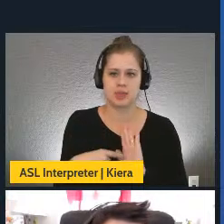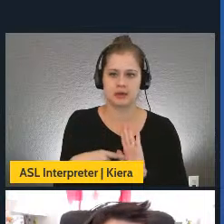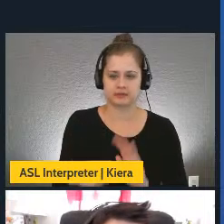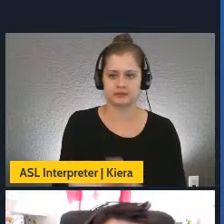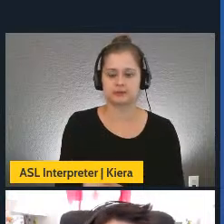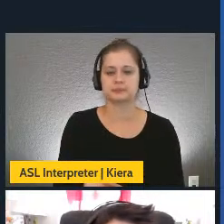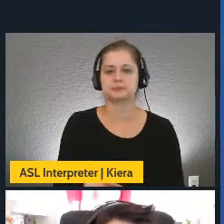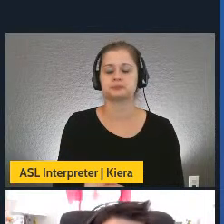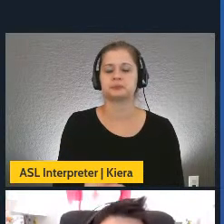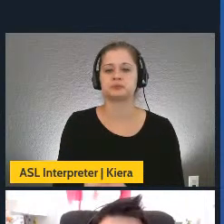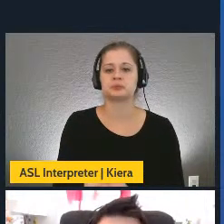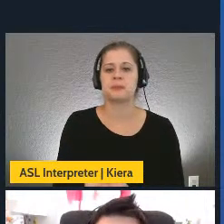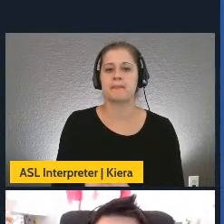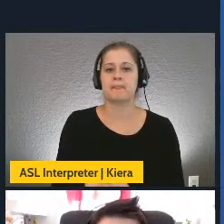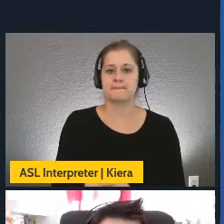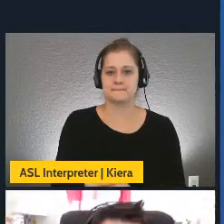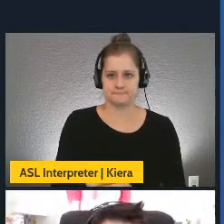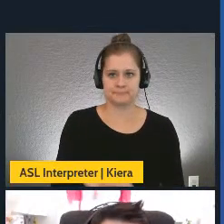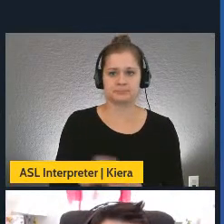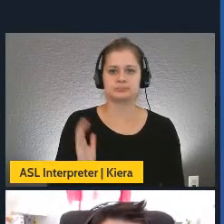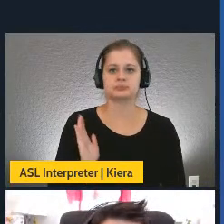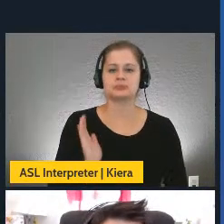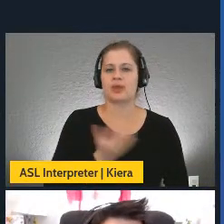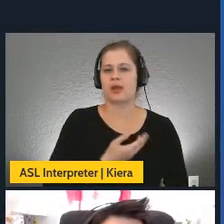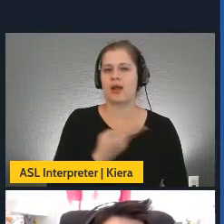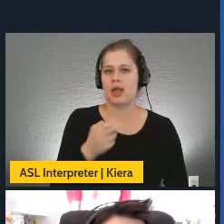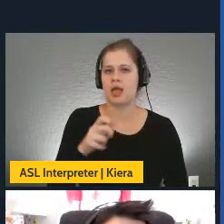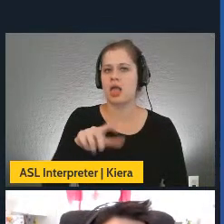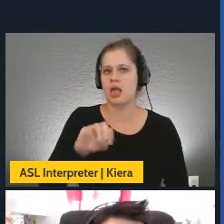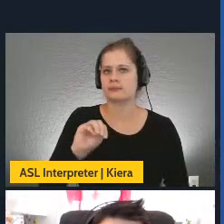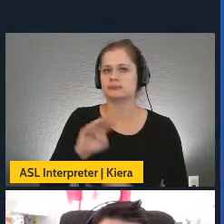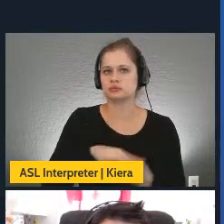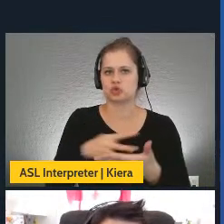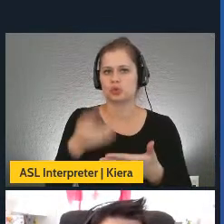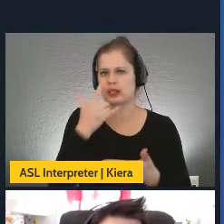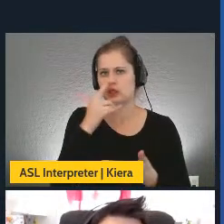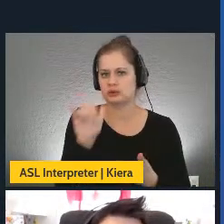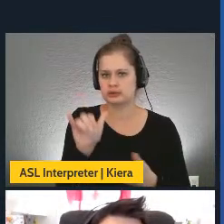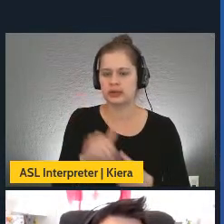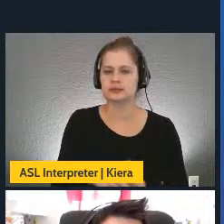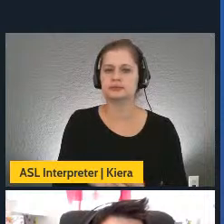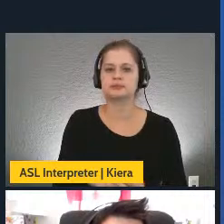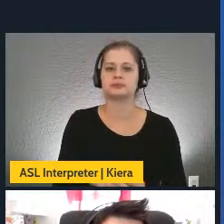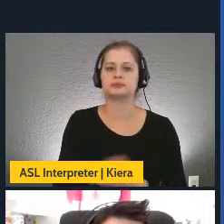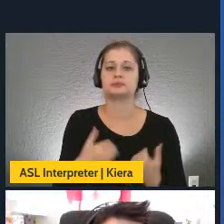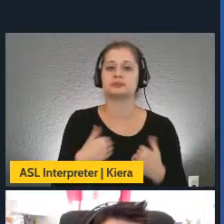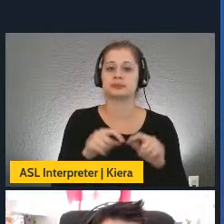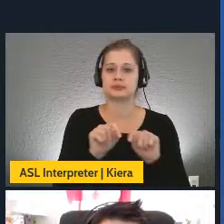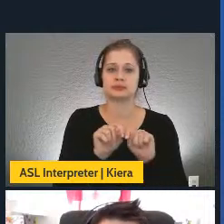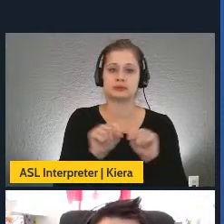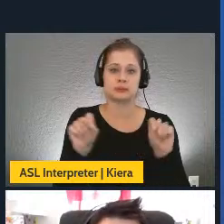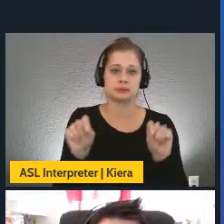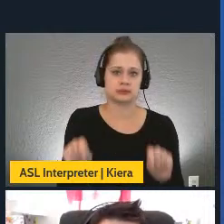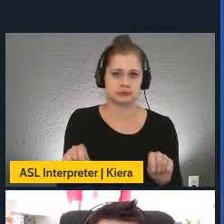them. This is how an Helm chart looks like. You have templates, which are